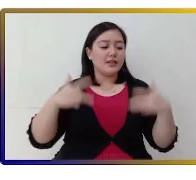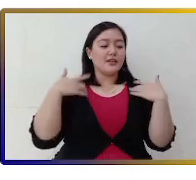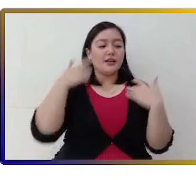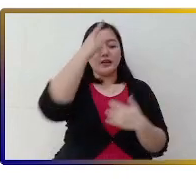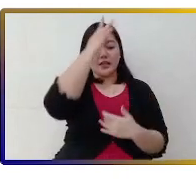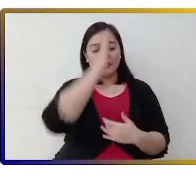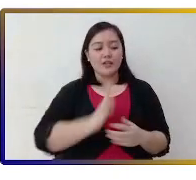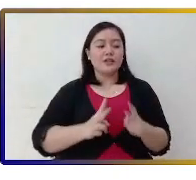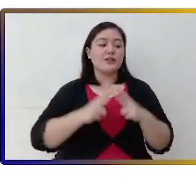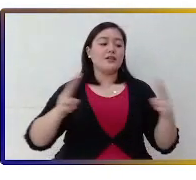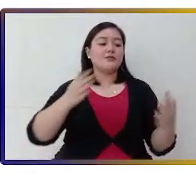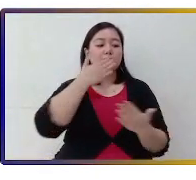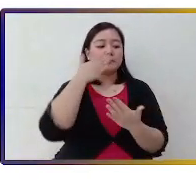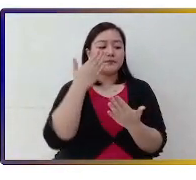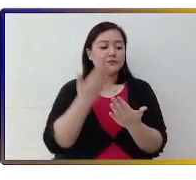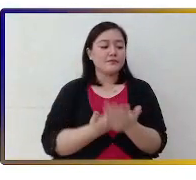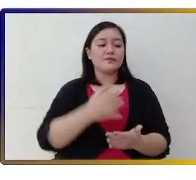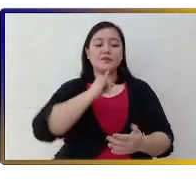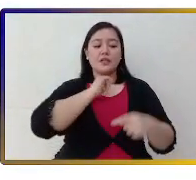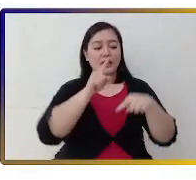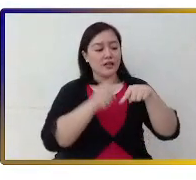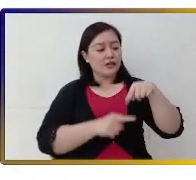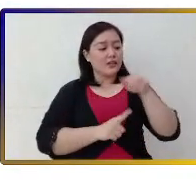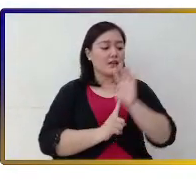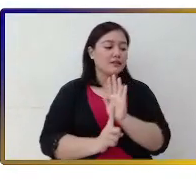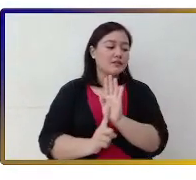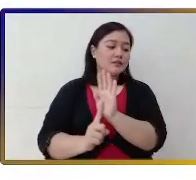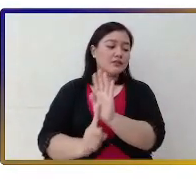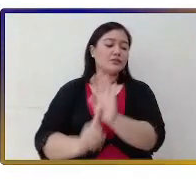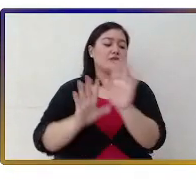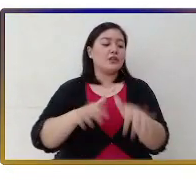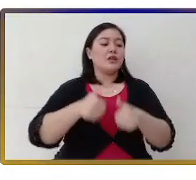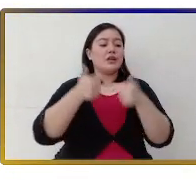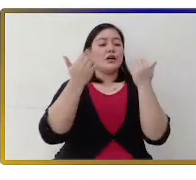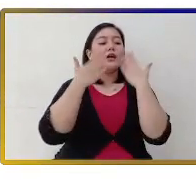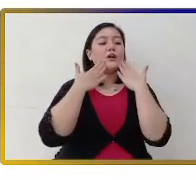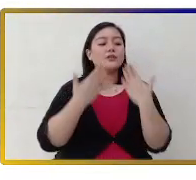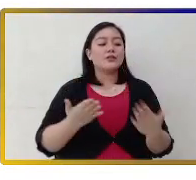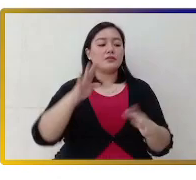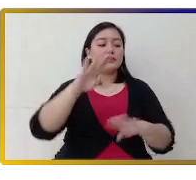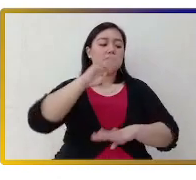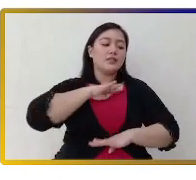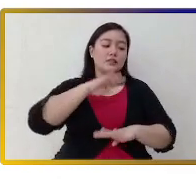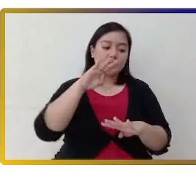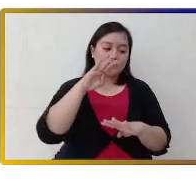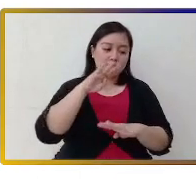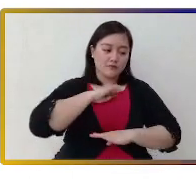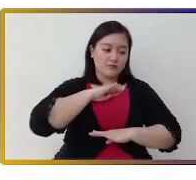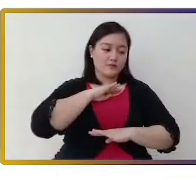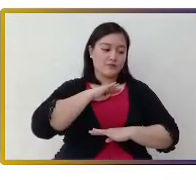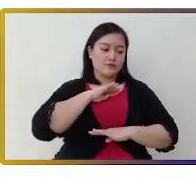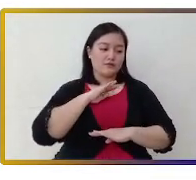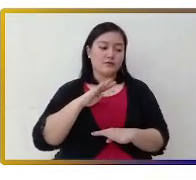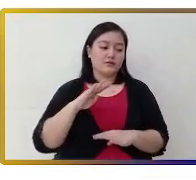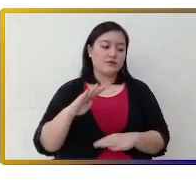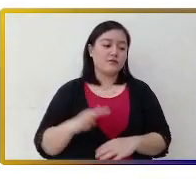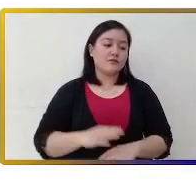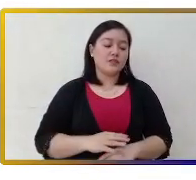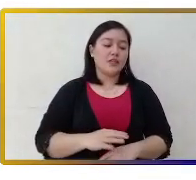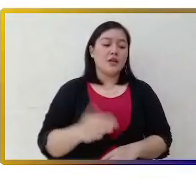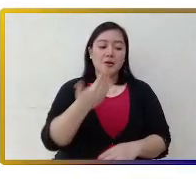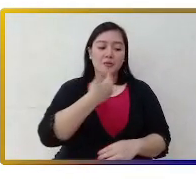my life. God is so good, I cannot express how thankful I